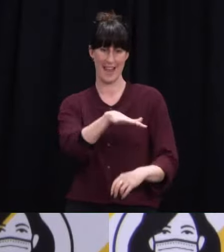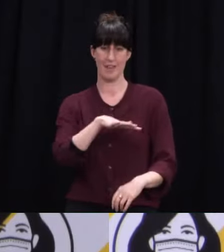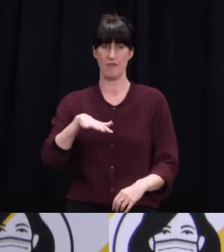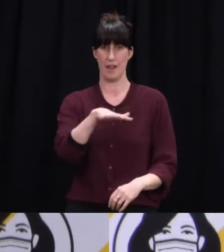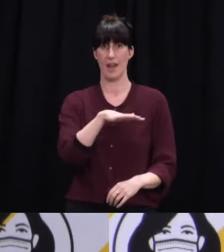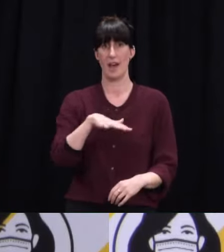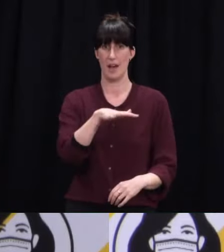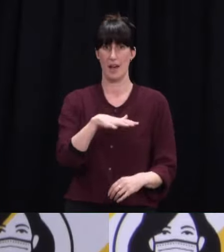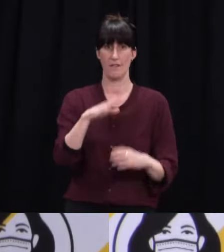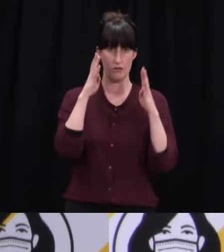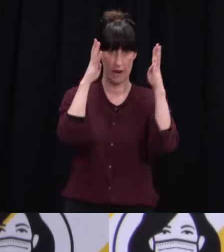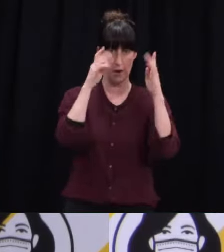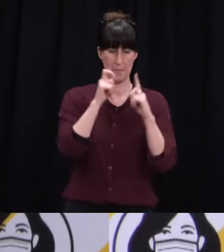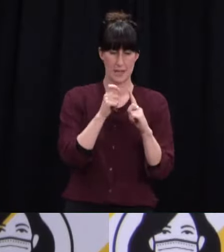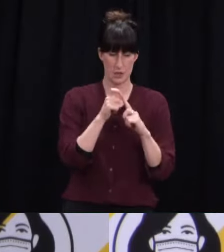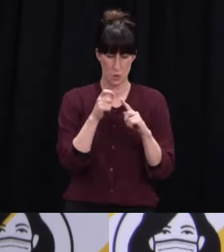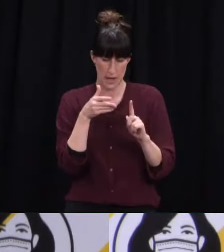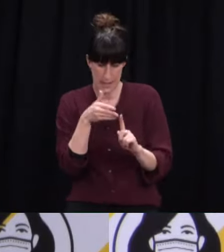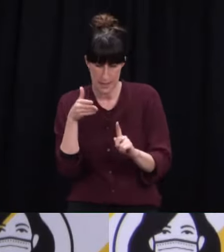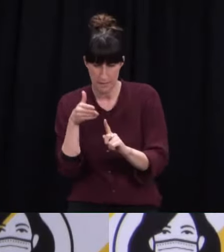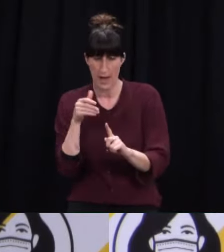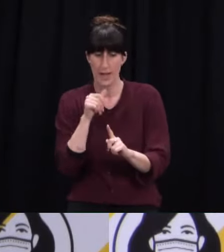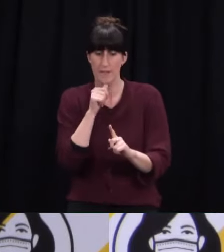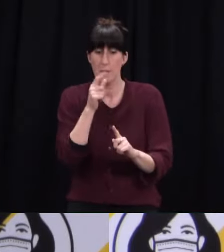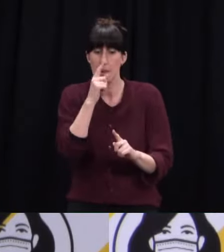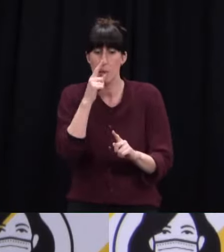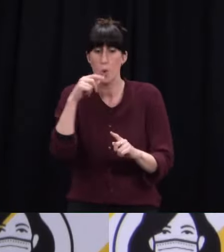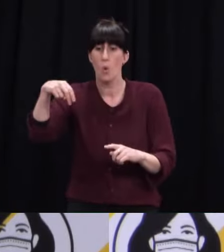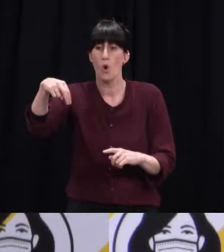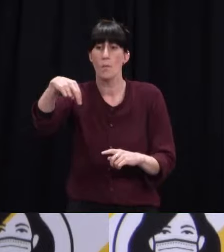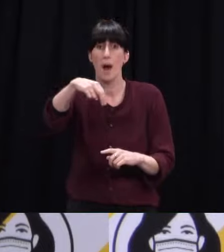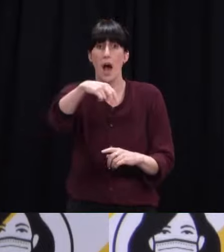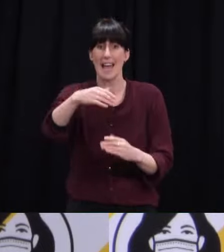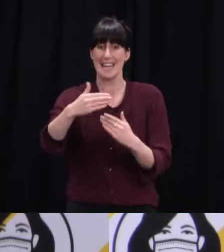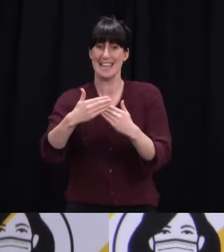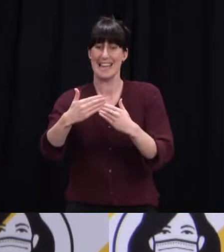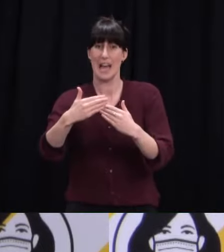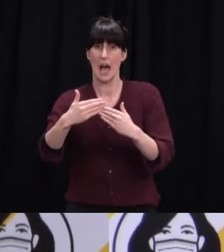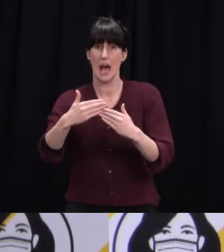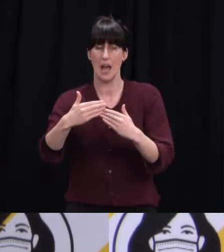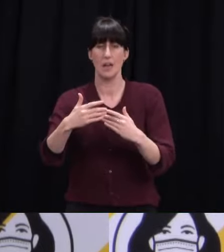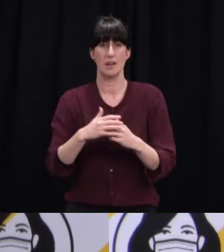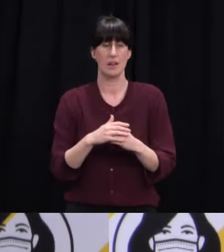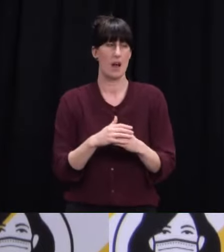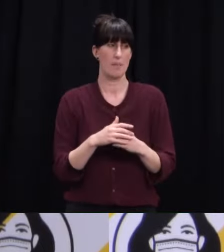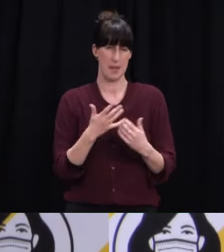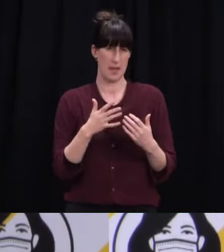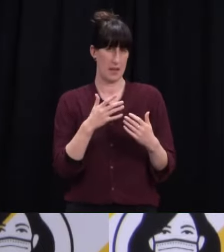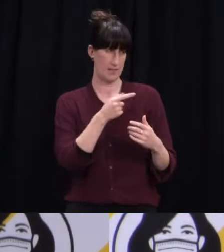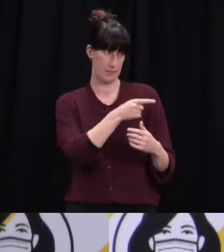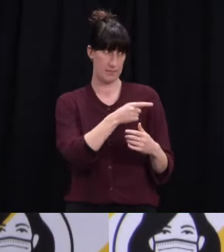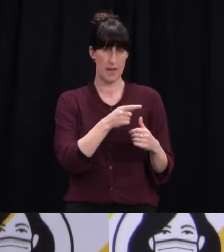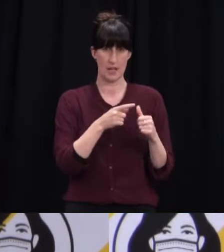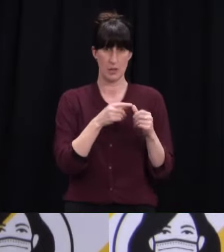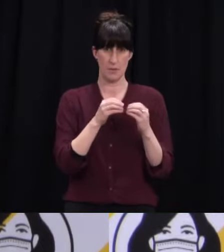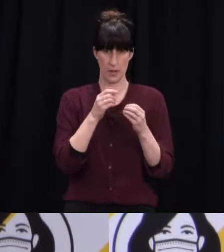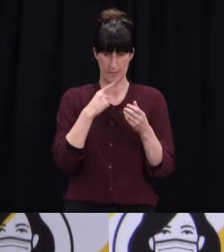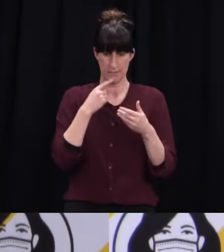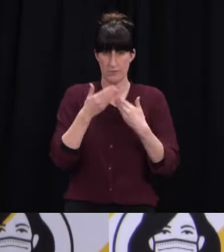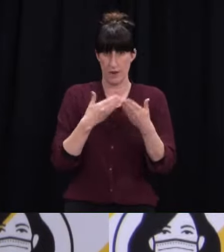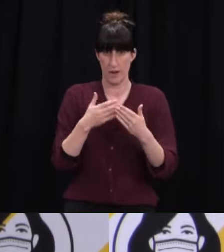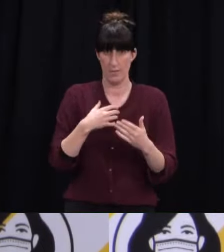to identify who they are and make sure that they have been tested. On the walkway in particular, I'll ask Dr. Bloomfield to provide a comment. I don't have any specific information, but